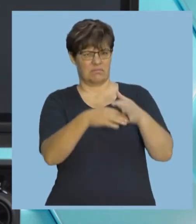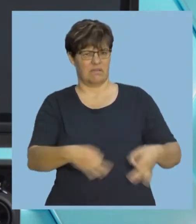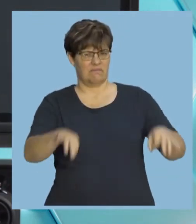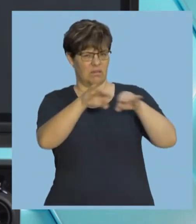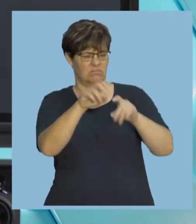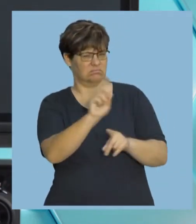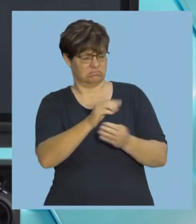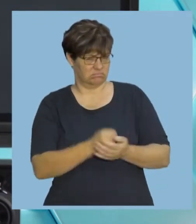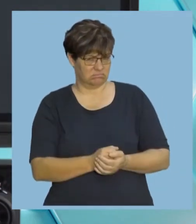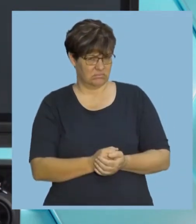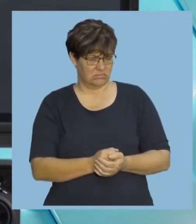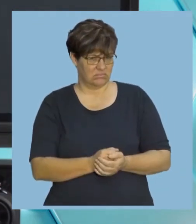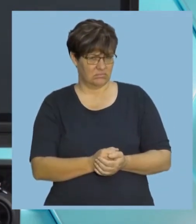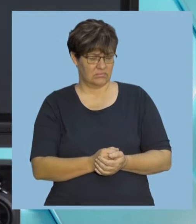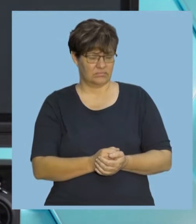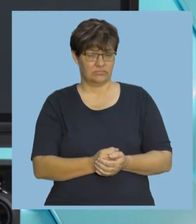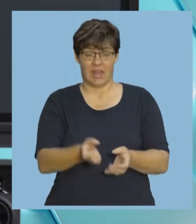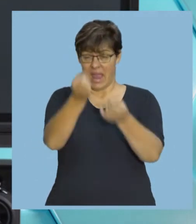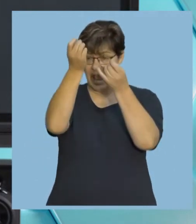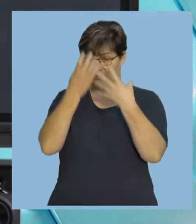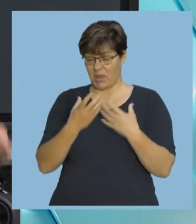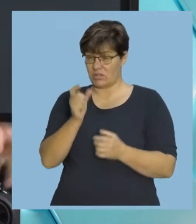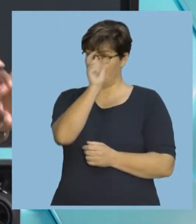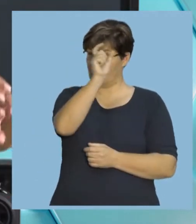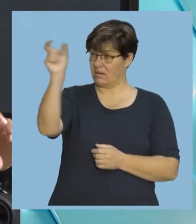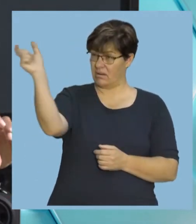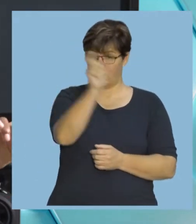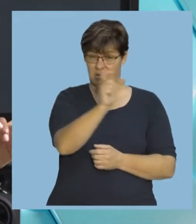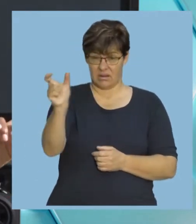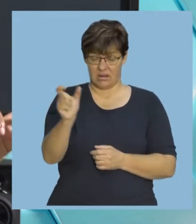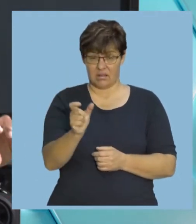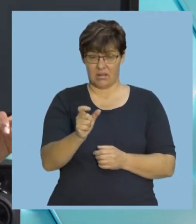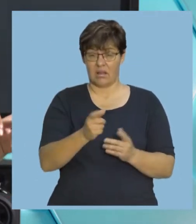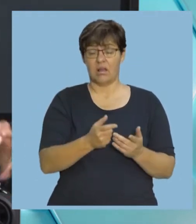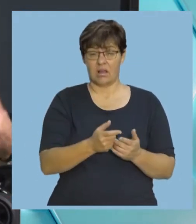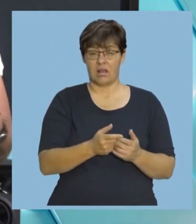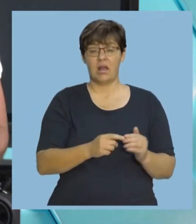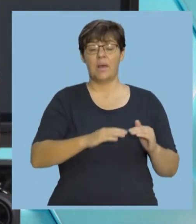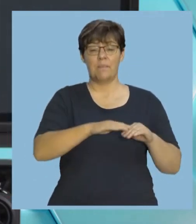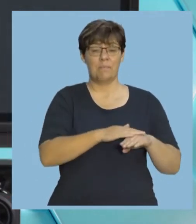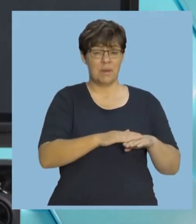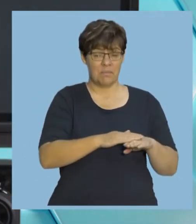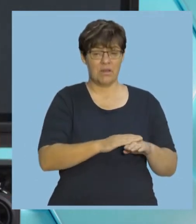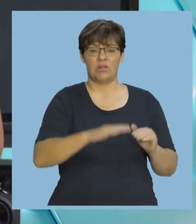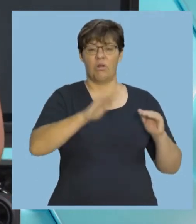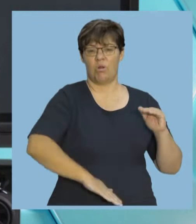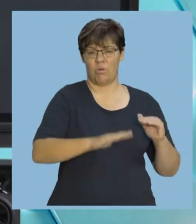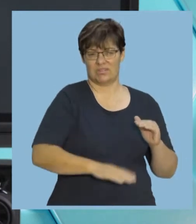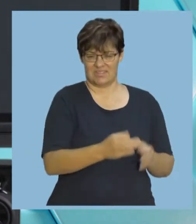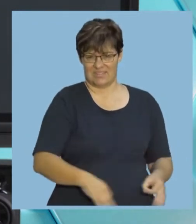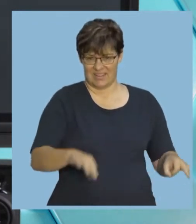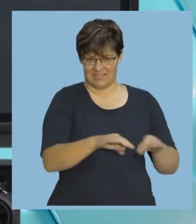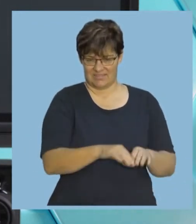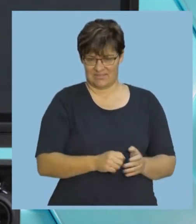If given set of data, the lowest value is a minimum value and